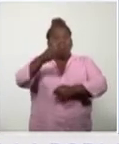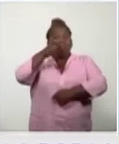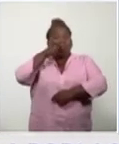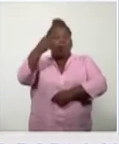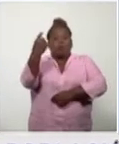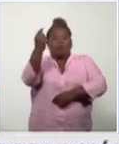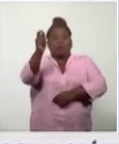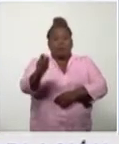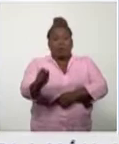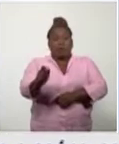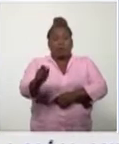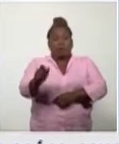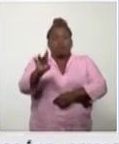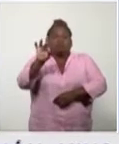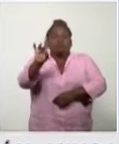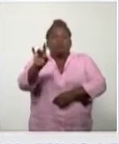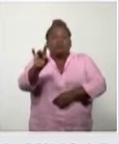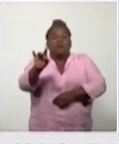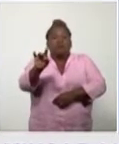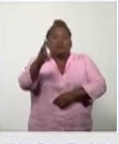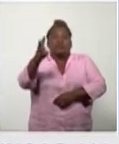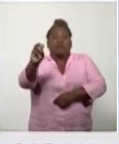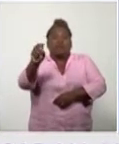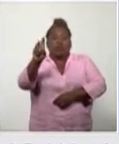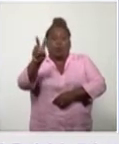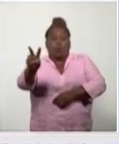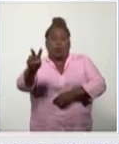suspects 302, and confirmed